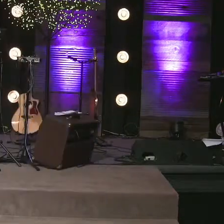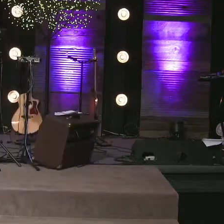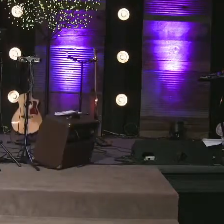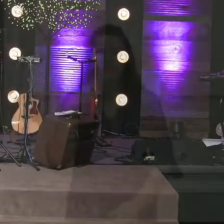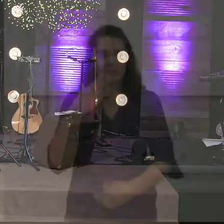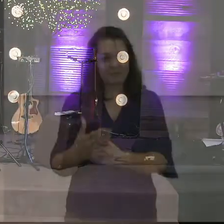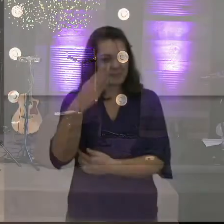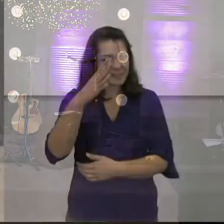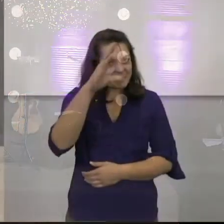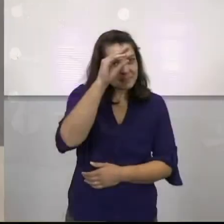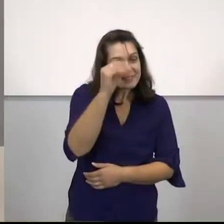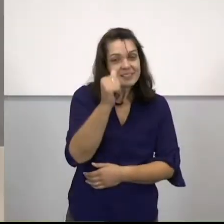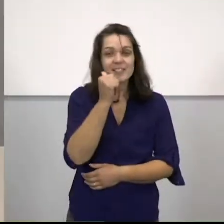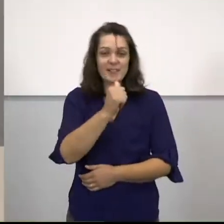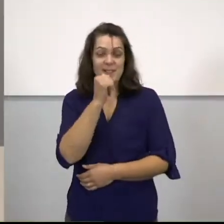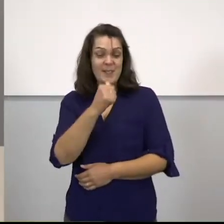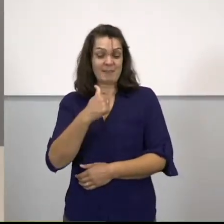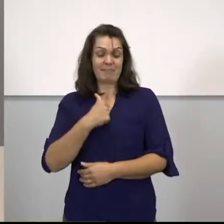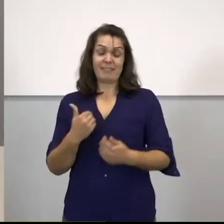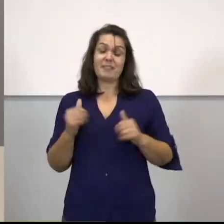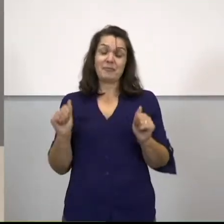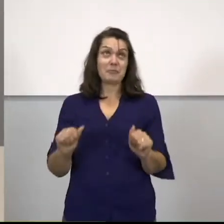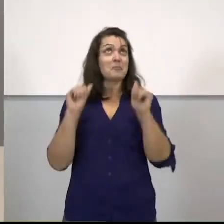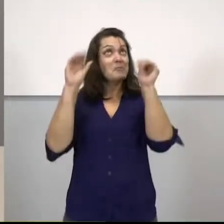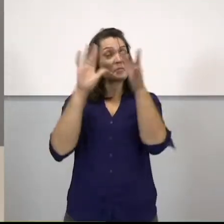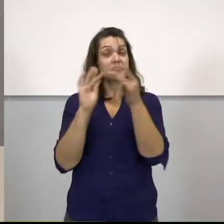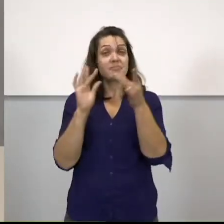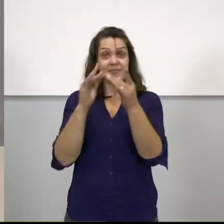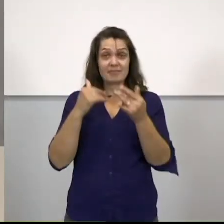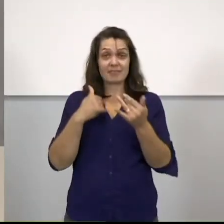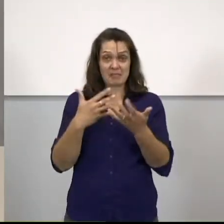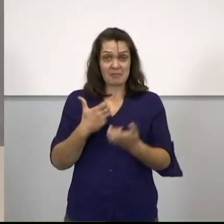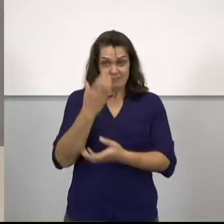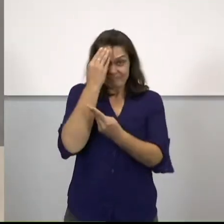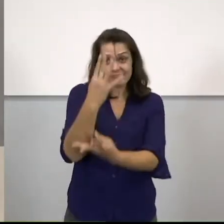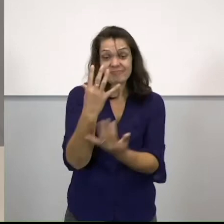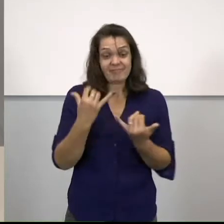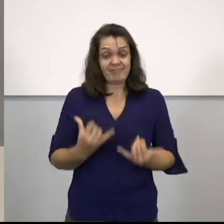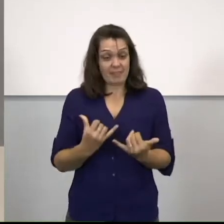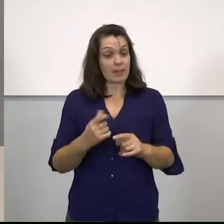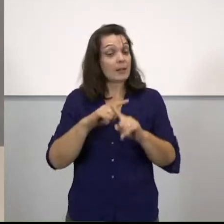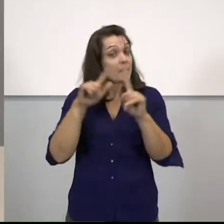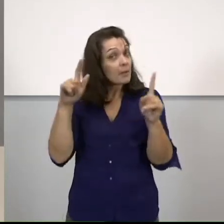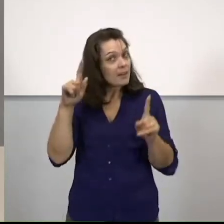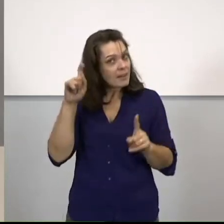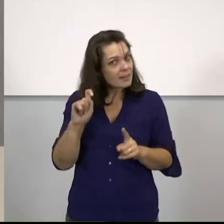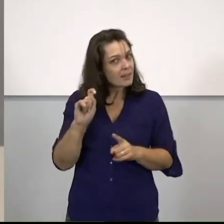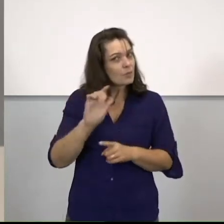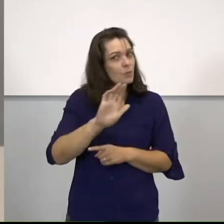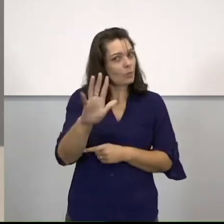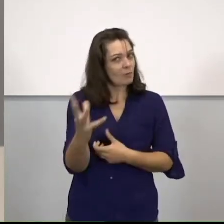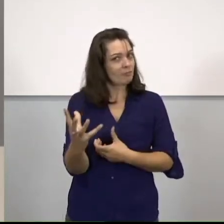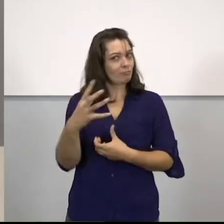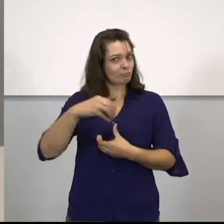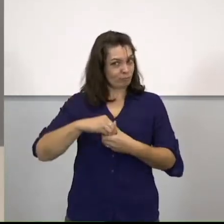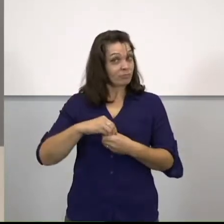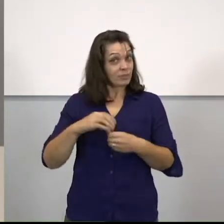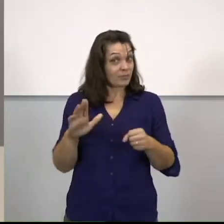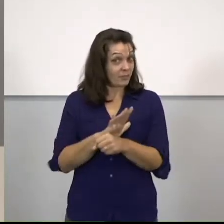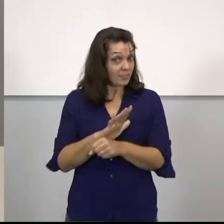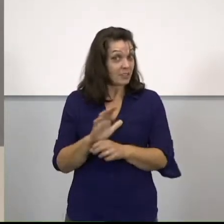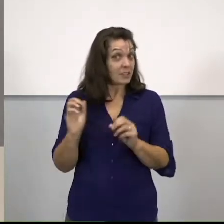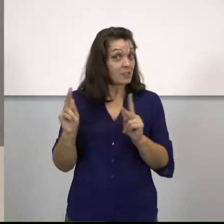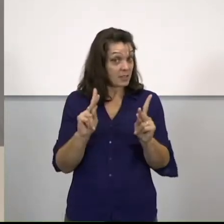Good morning, boys and girls. I have an awesome message that I want to share with you today, but I'm going to need all of your participation.